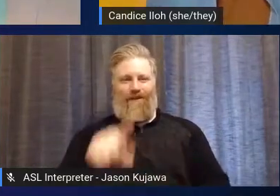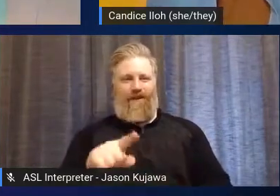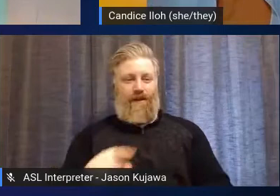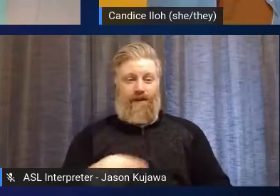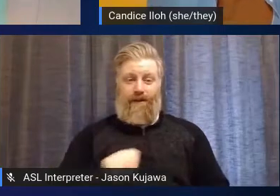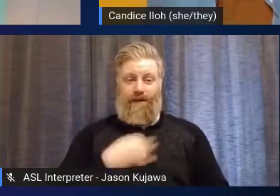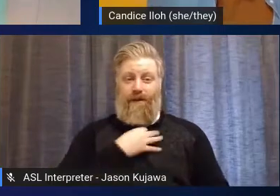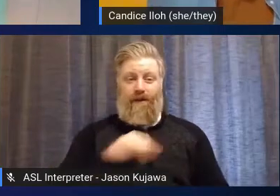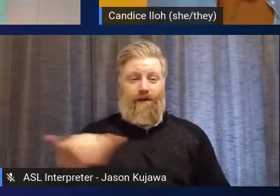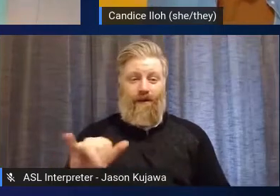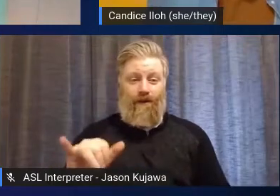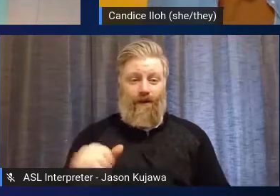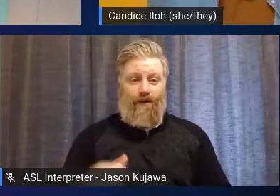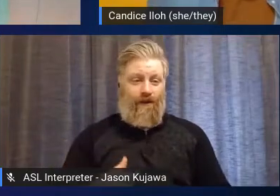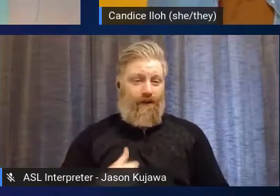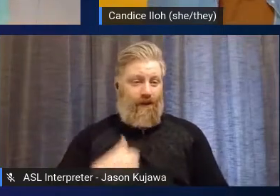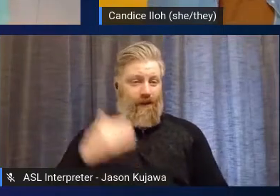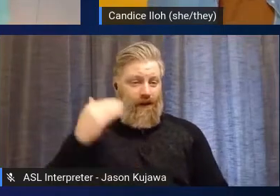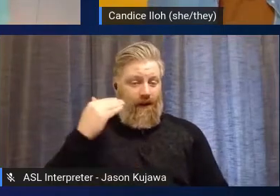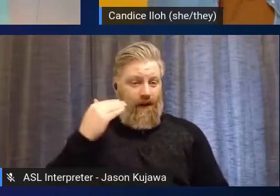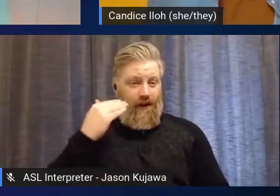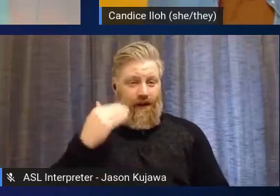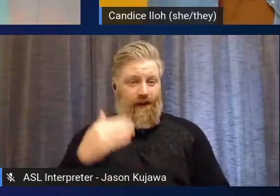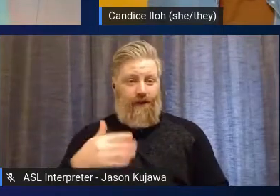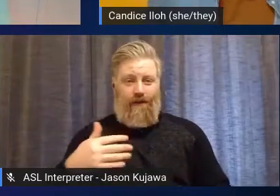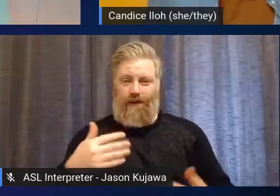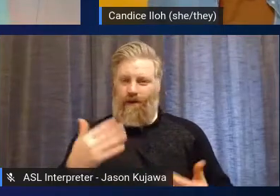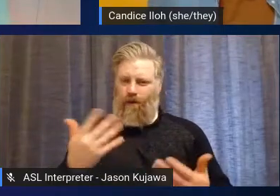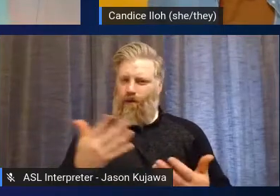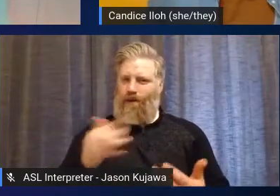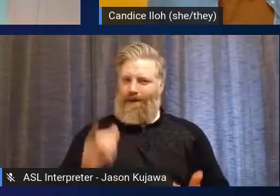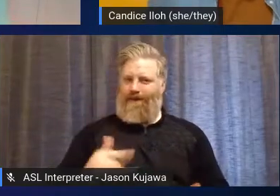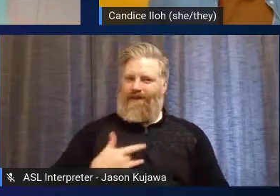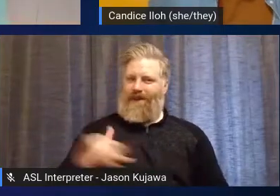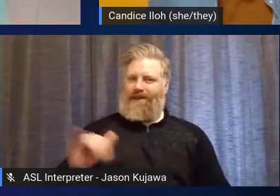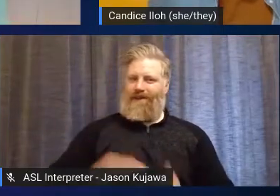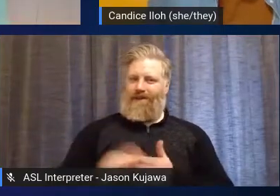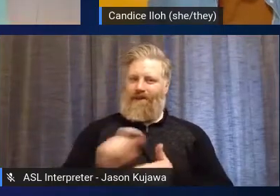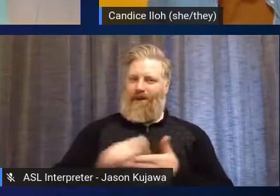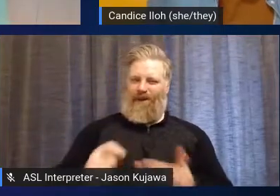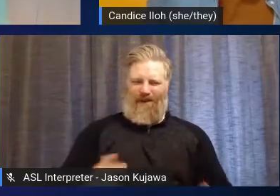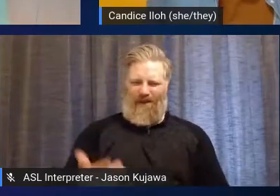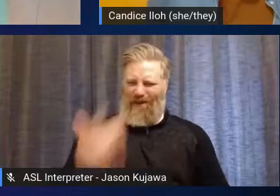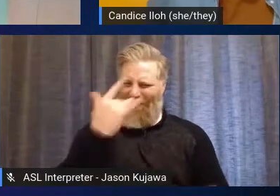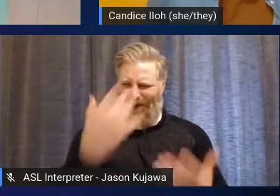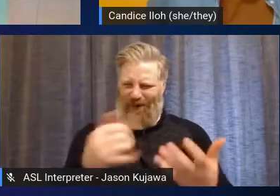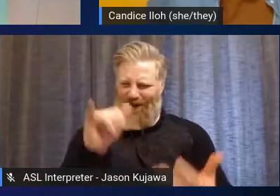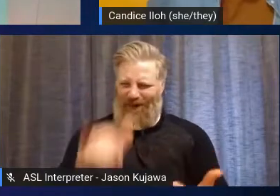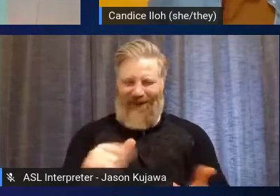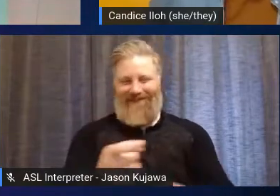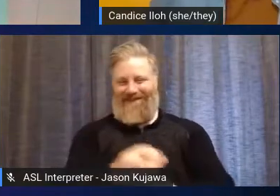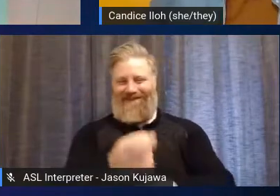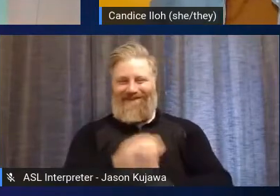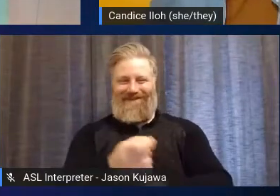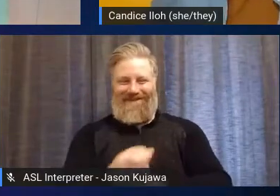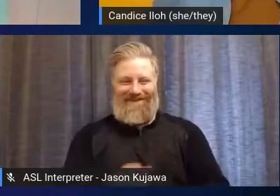too, because I know what it's like to be an author. Why would you ever want to do that? No, I'm kidding. What made you want to become an